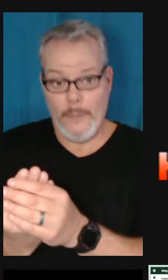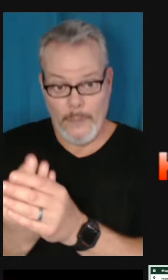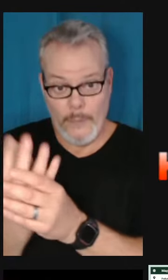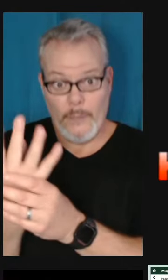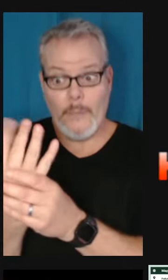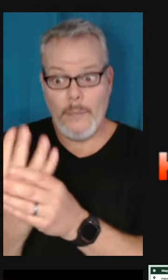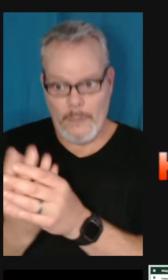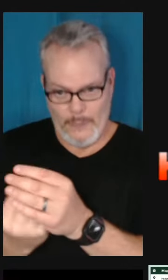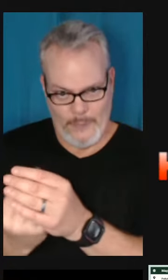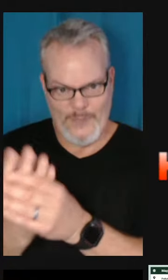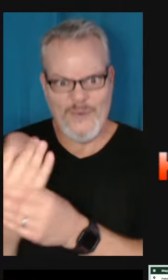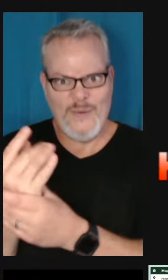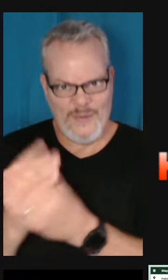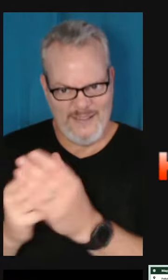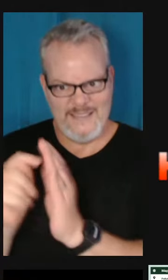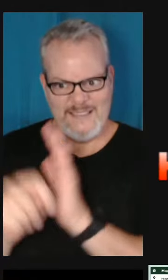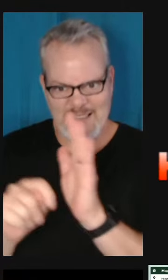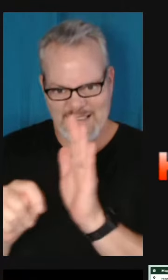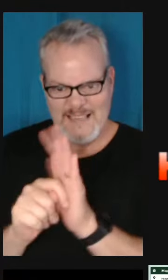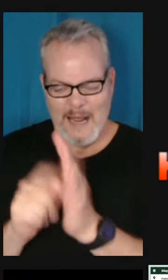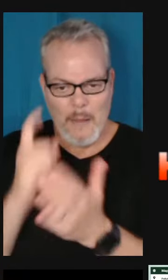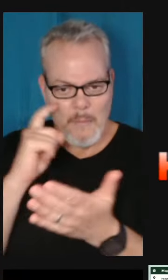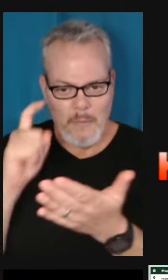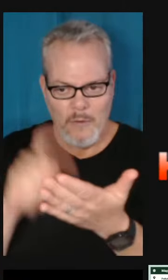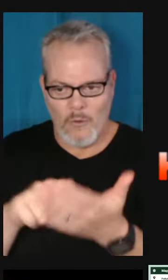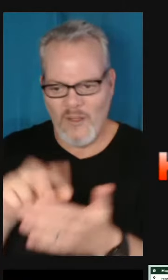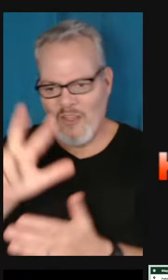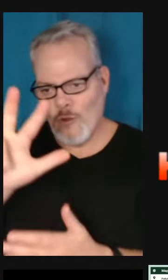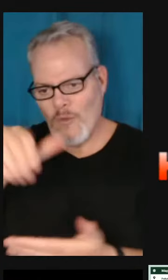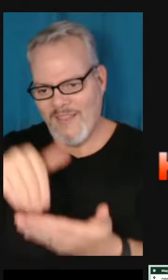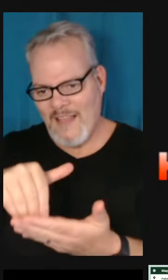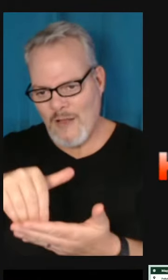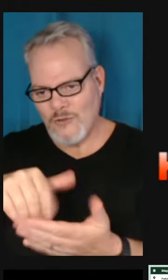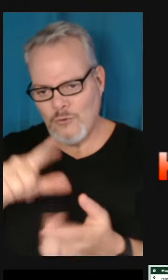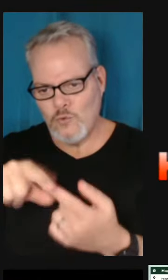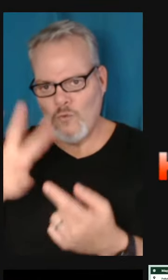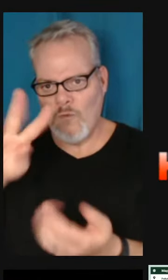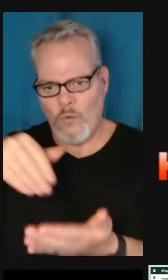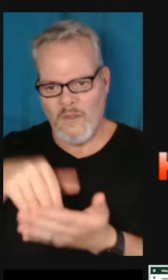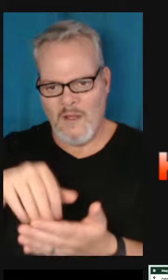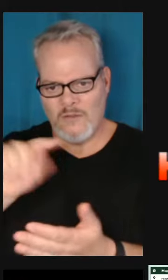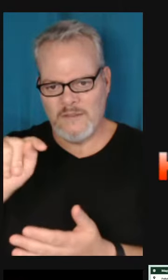phase, they noted up to 3,000 to 4,000 tons of SO2 coming out each day.